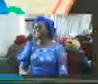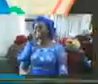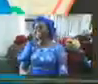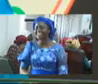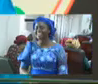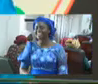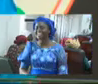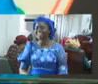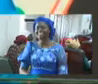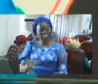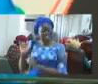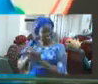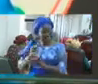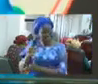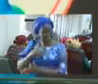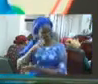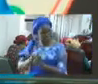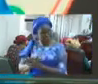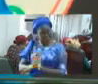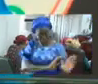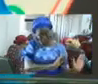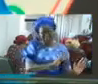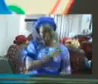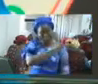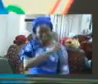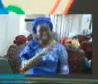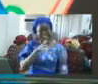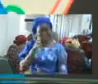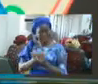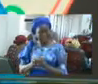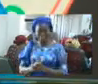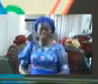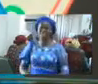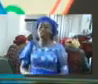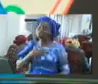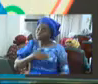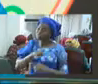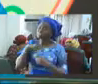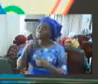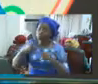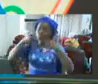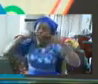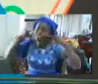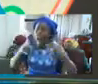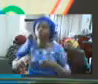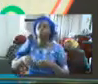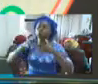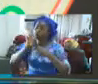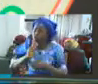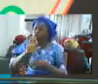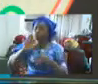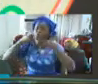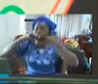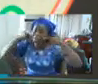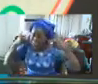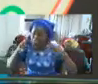obey the government. Okay? Wear your mask. You can see my own now. Wash your